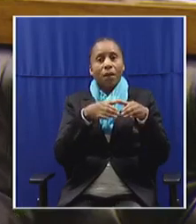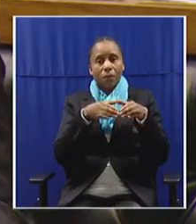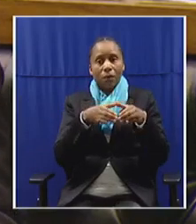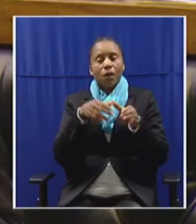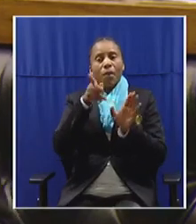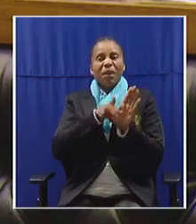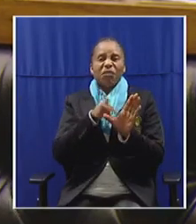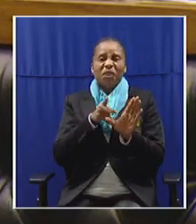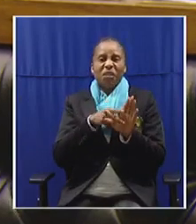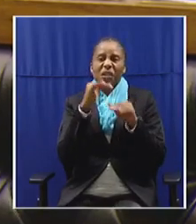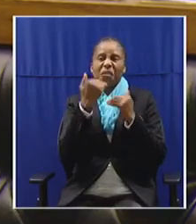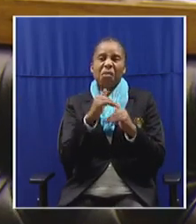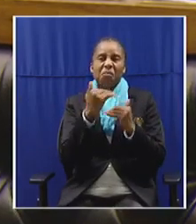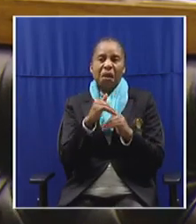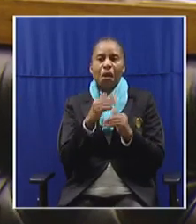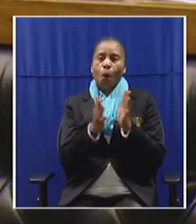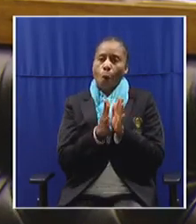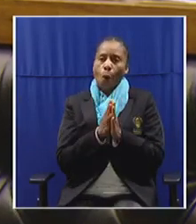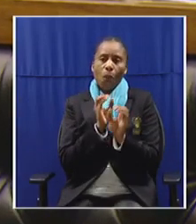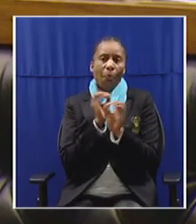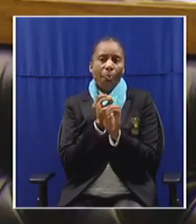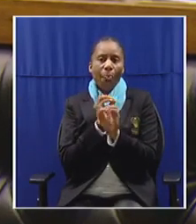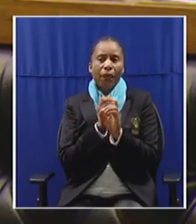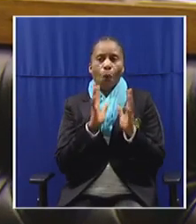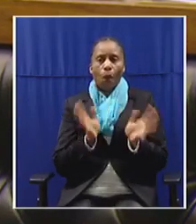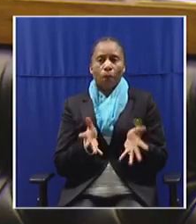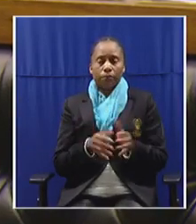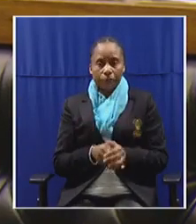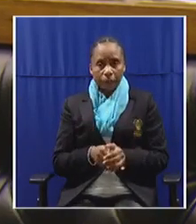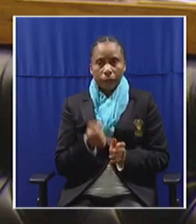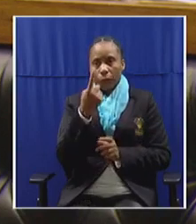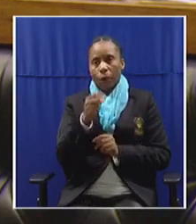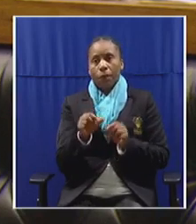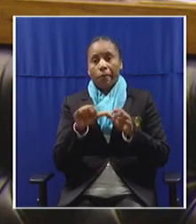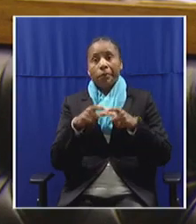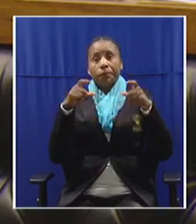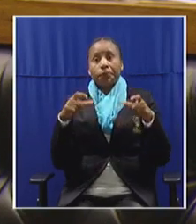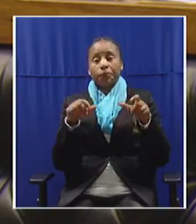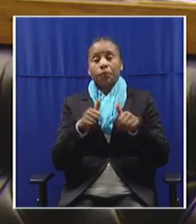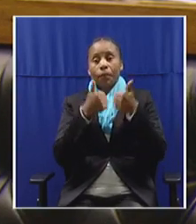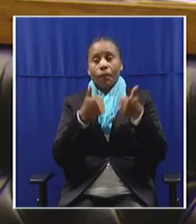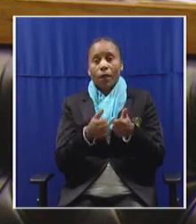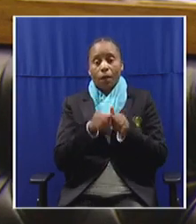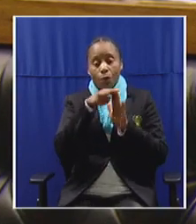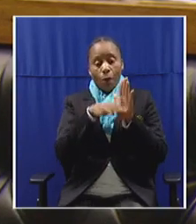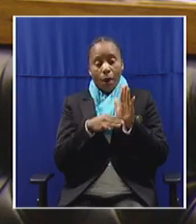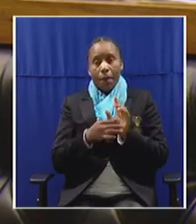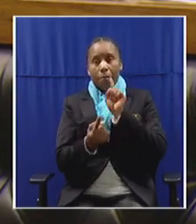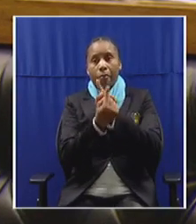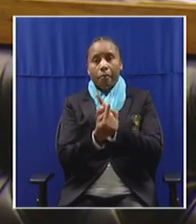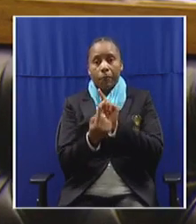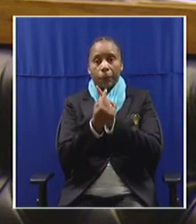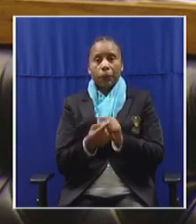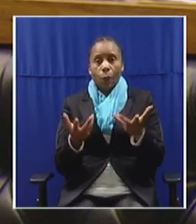been limited or non-existent. One of the major challenges facing the program in